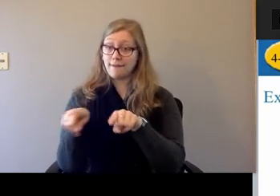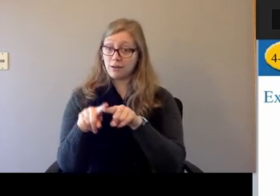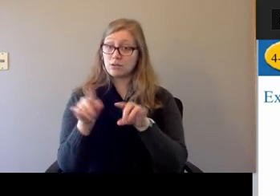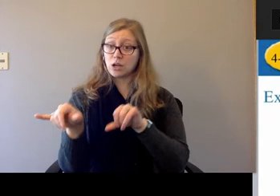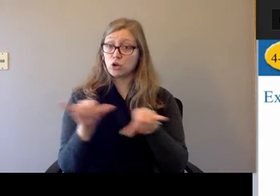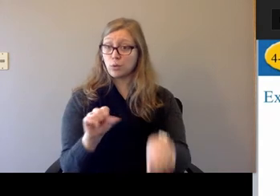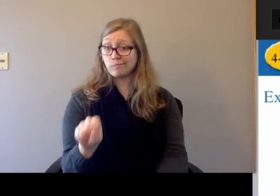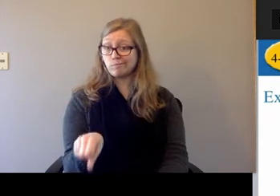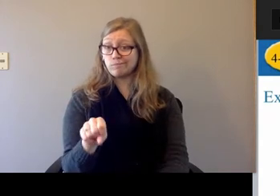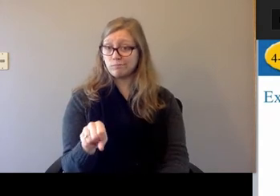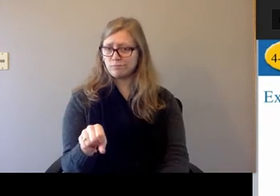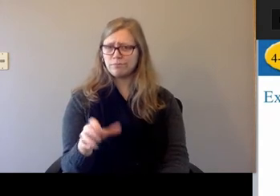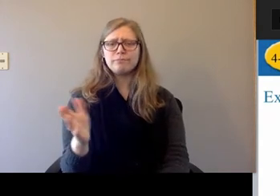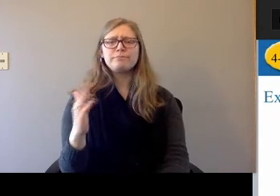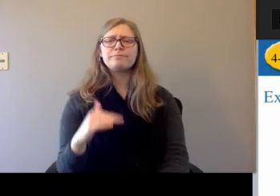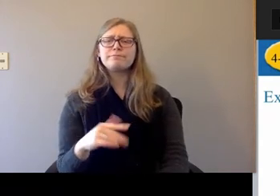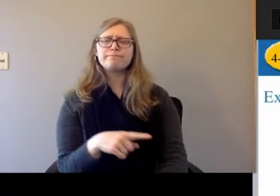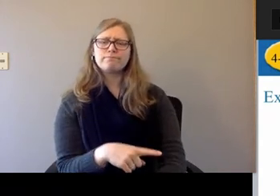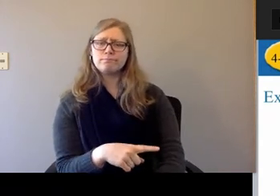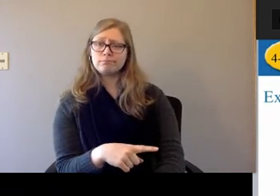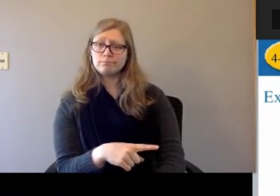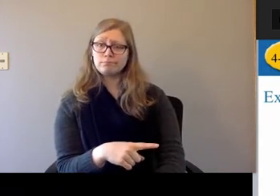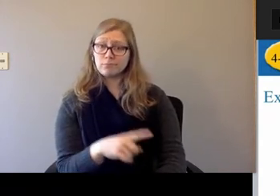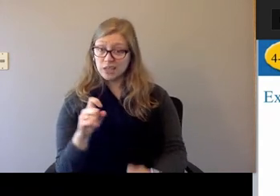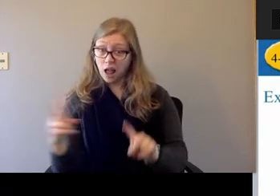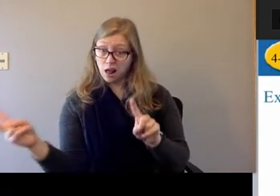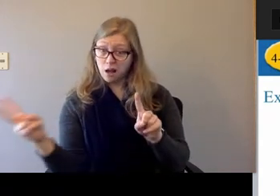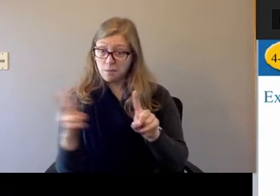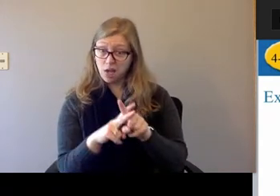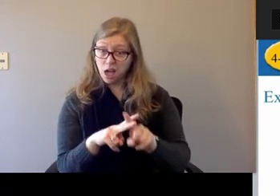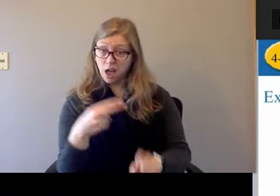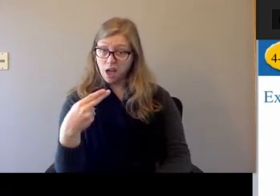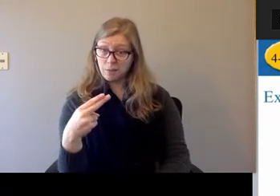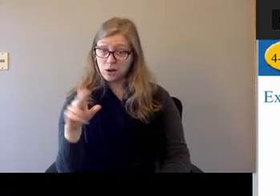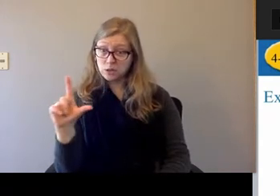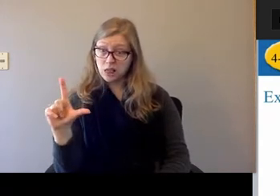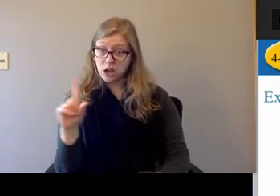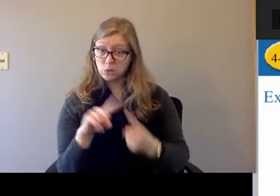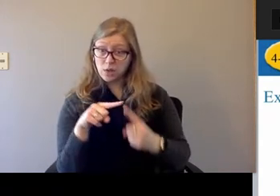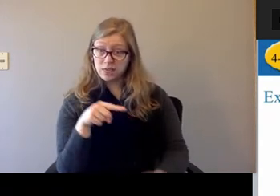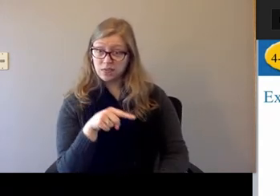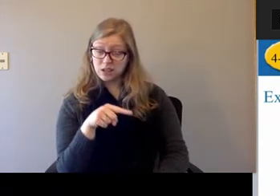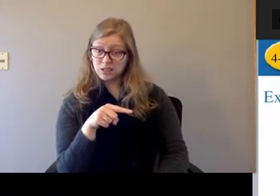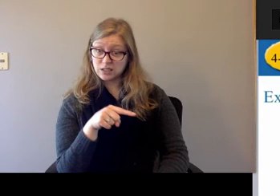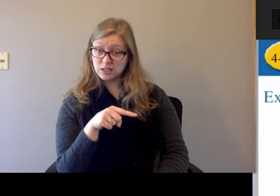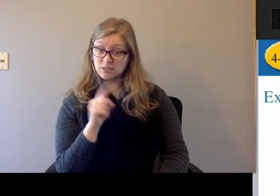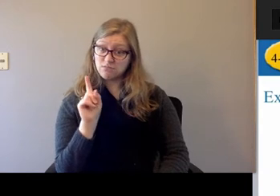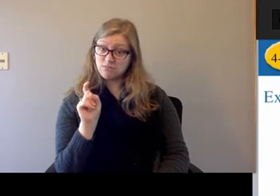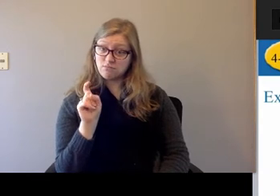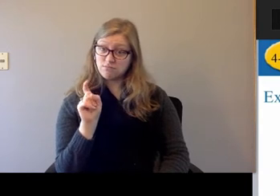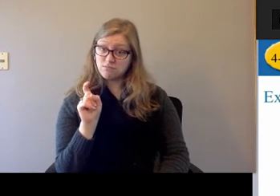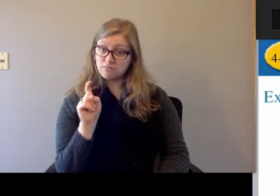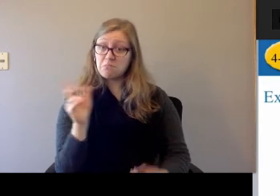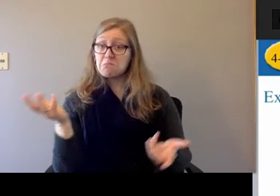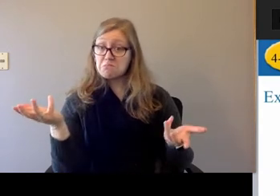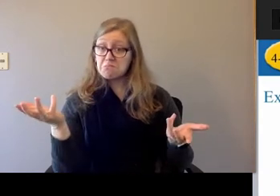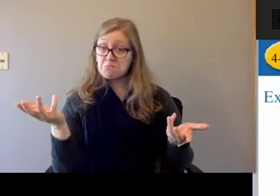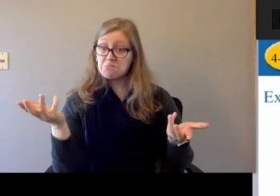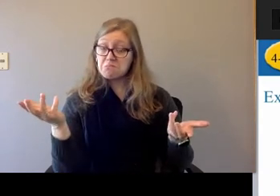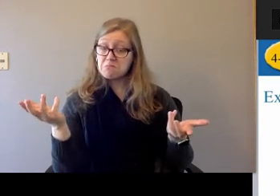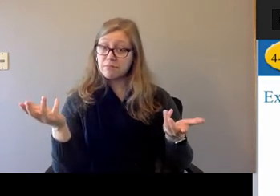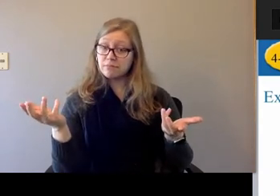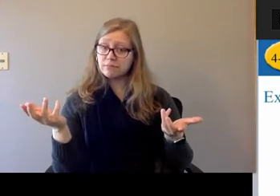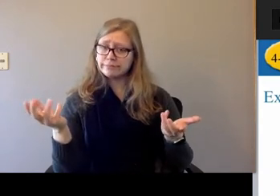about this figure? Can we apply the hypotenuse leg congruence? Well, if we